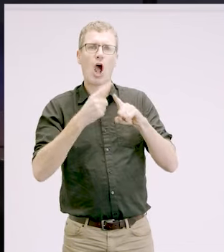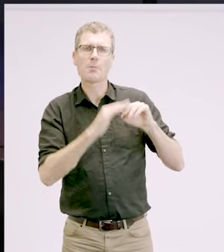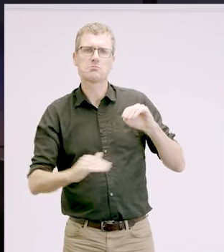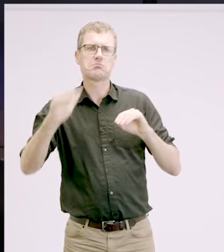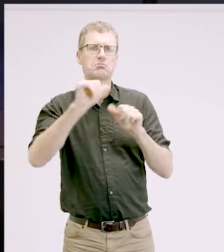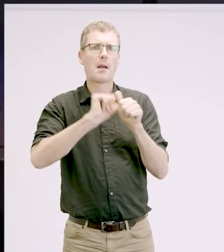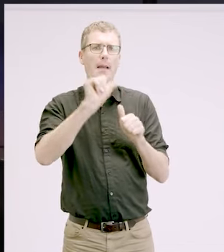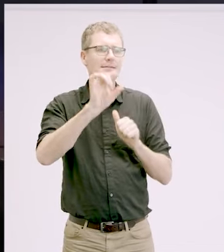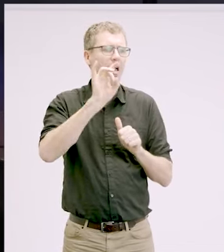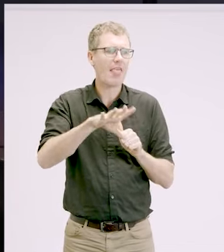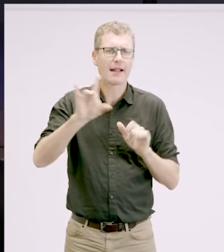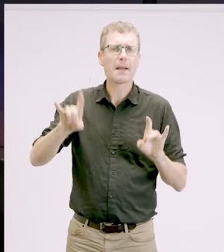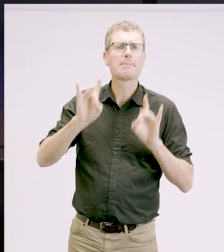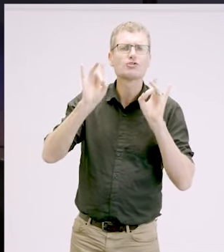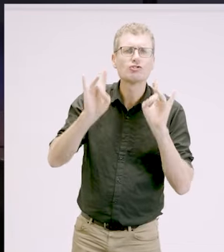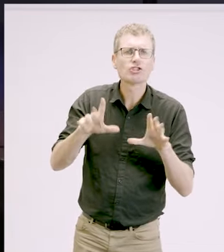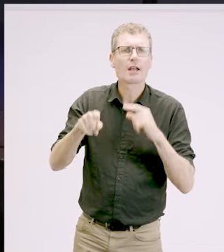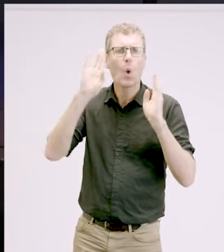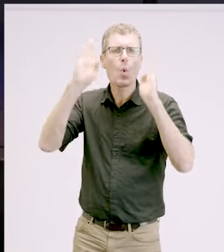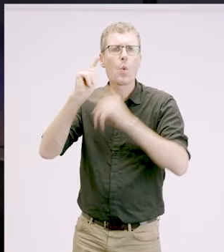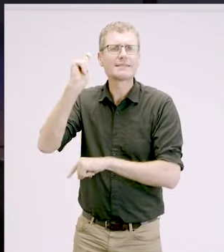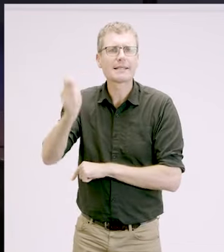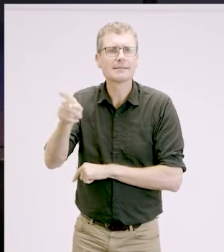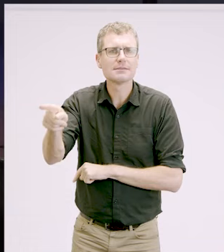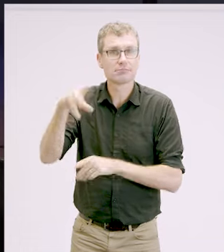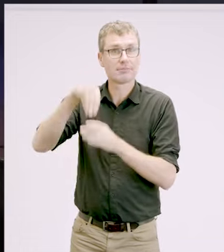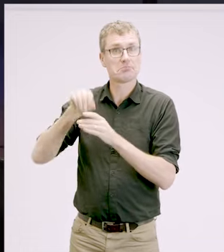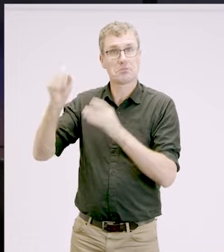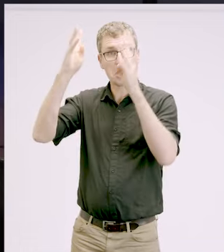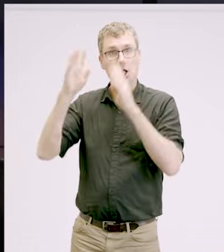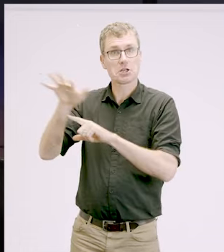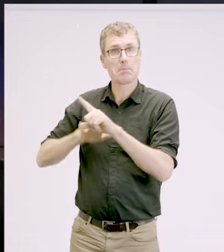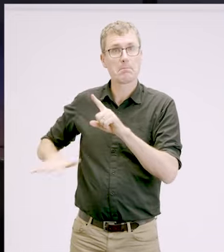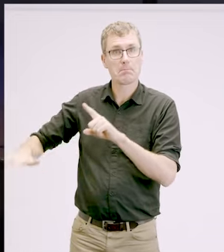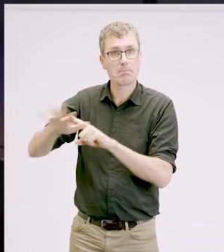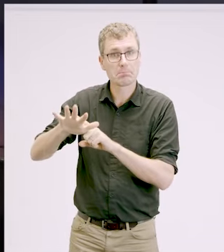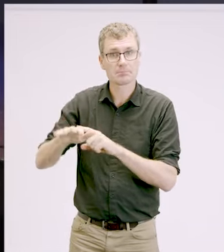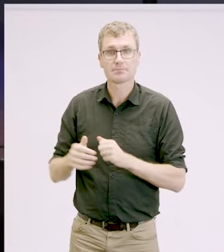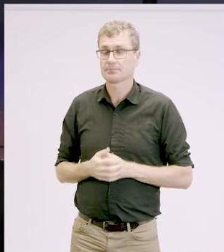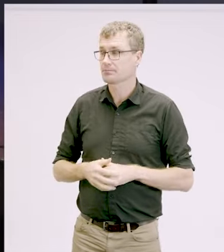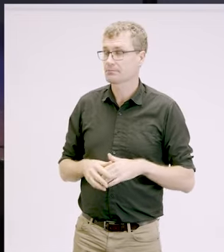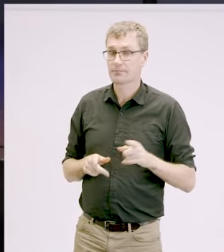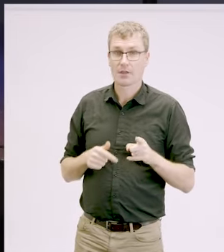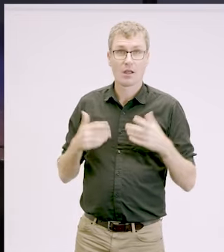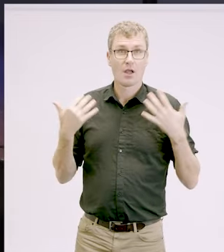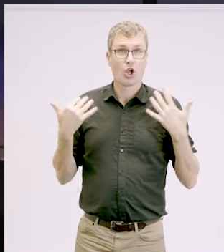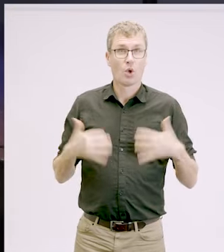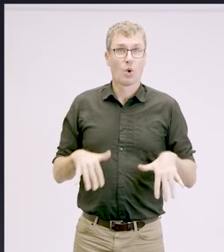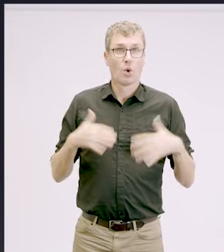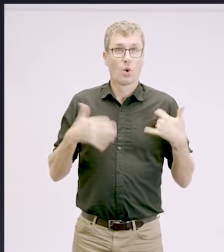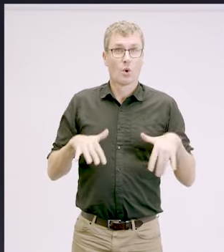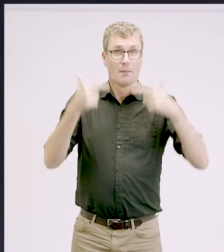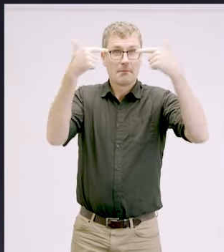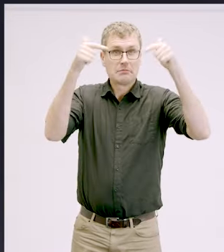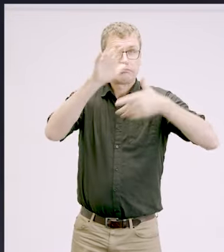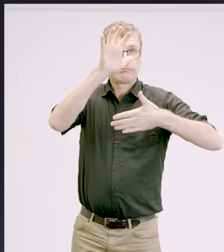10 times better than all the magicians and enchanters that were in his kingdom. Okay, that's a lot of text.